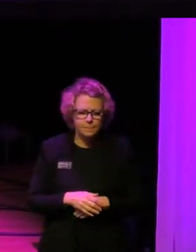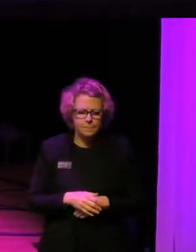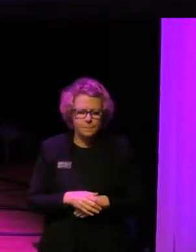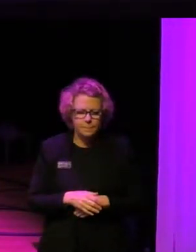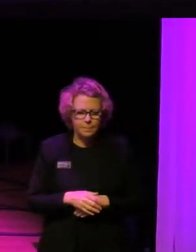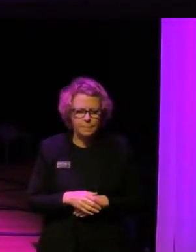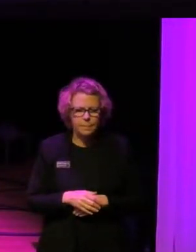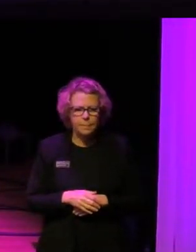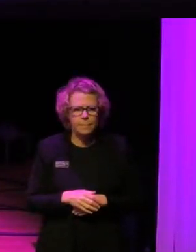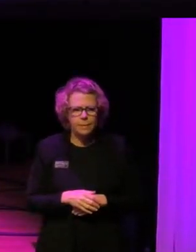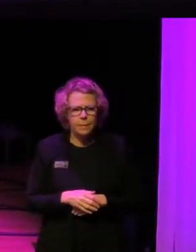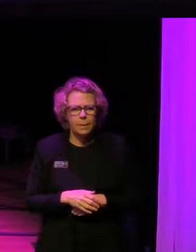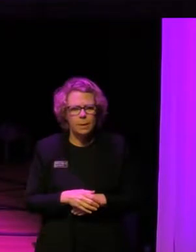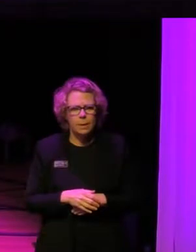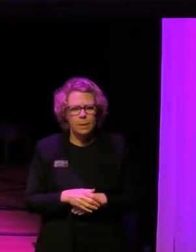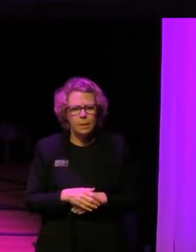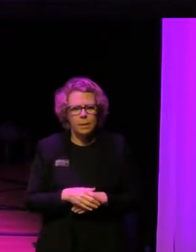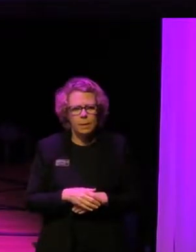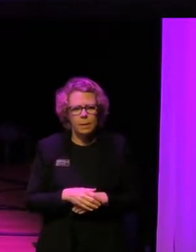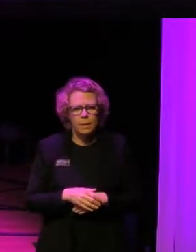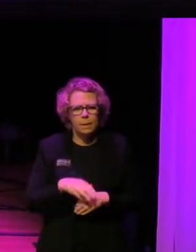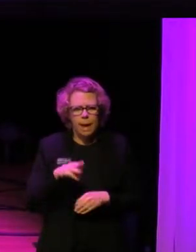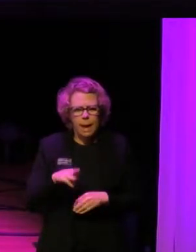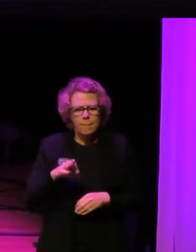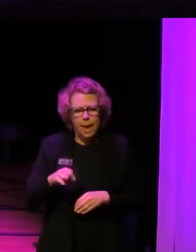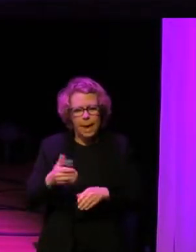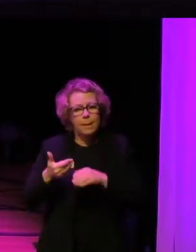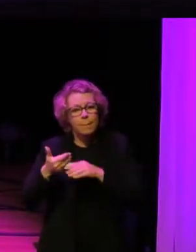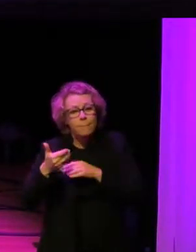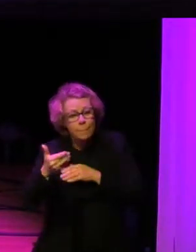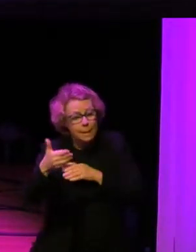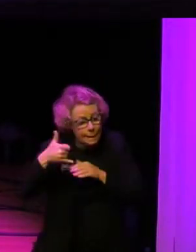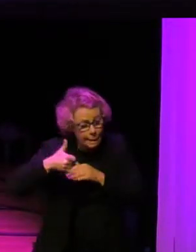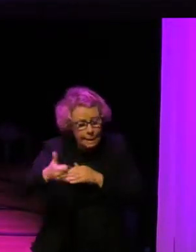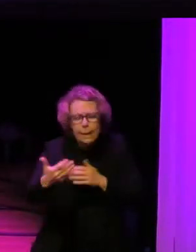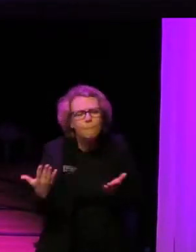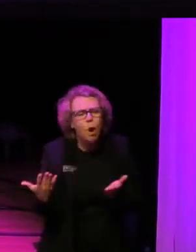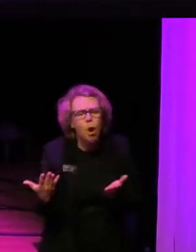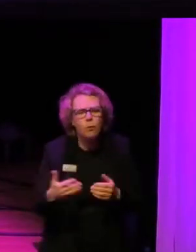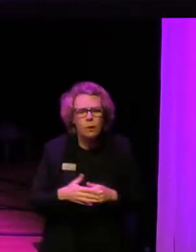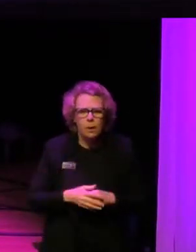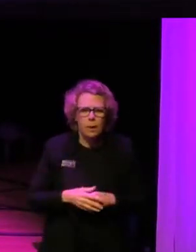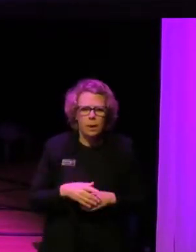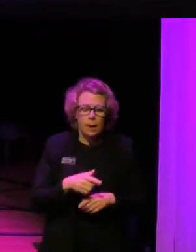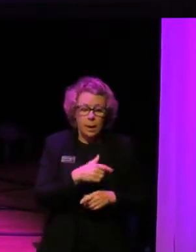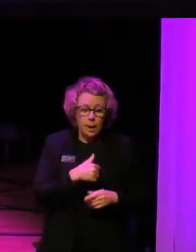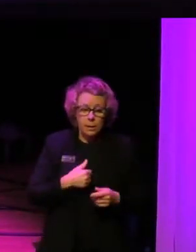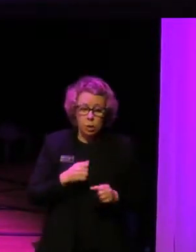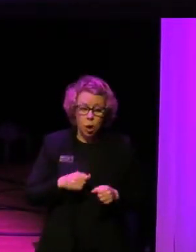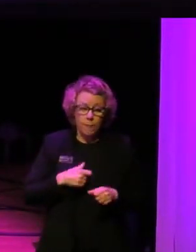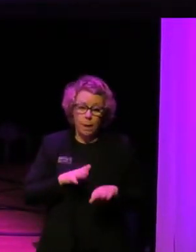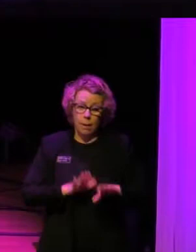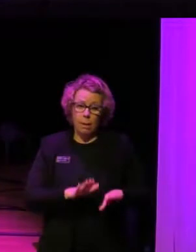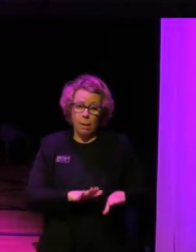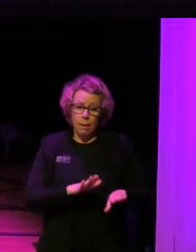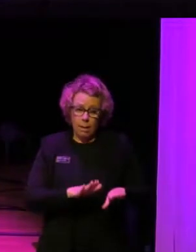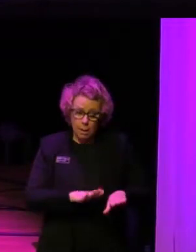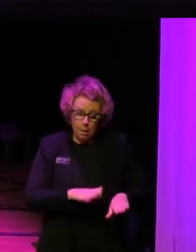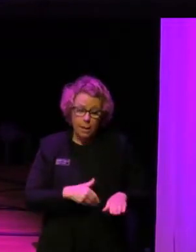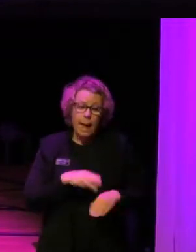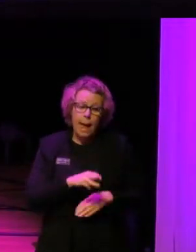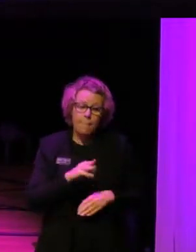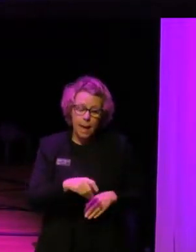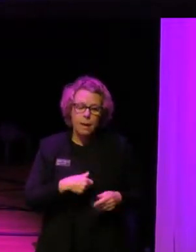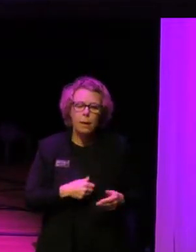What does the future of human rights entail? Are human rights being pushed back by growing racism and nationalism and